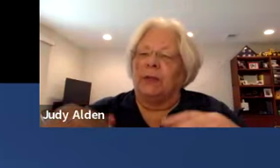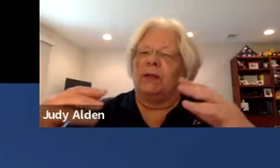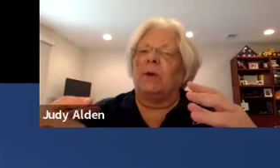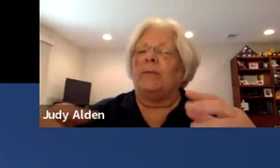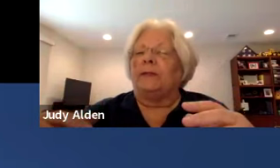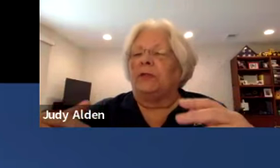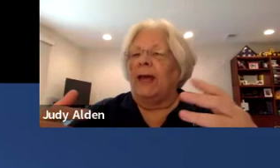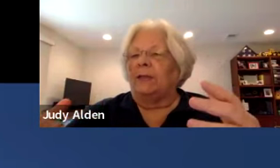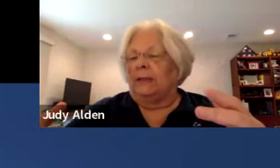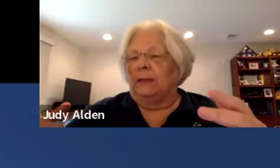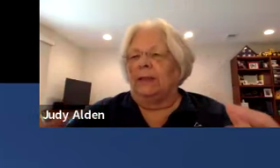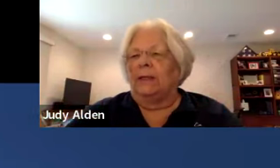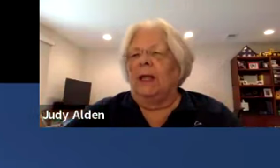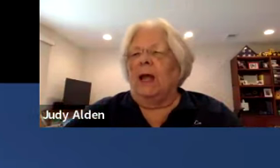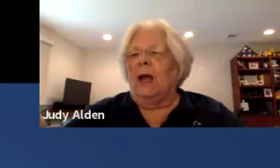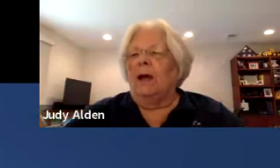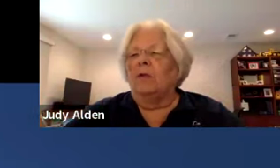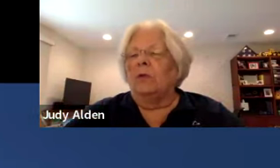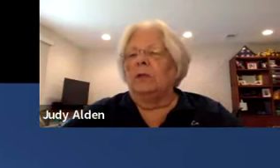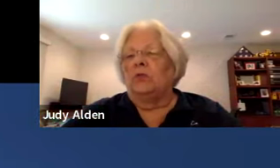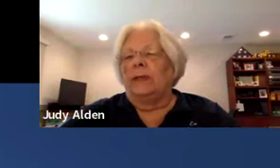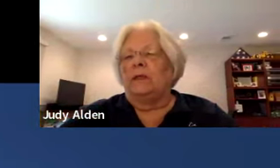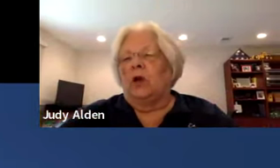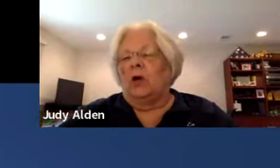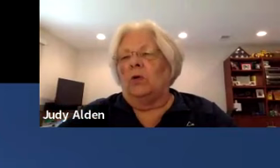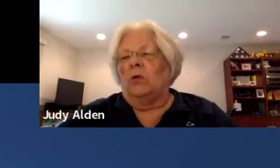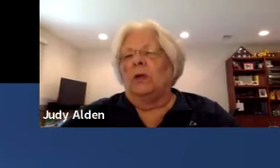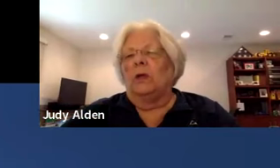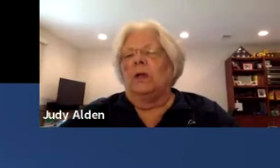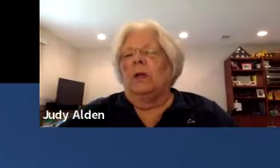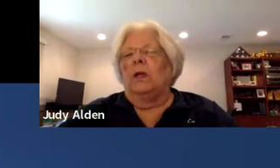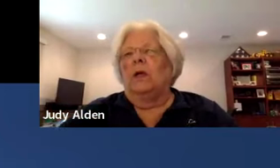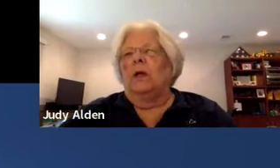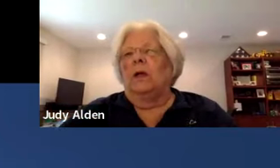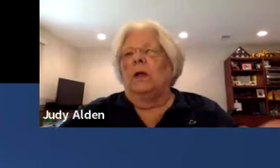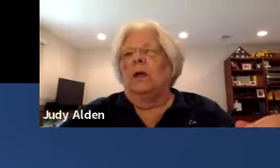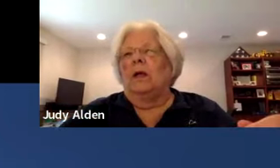just in the moment, tactically, how would we know